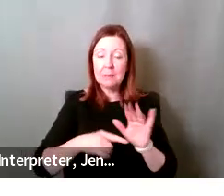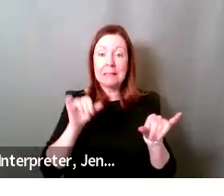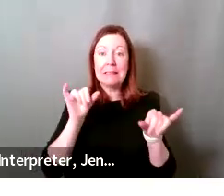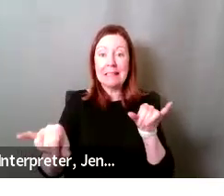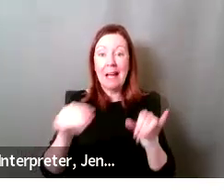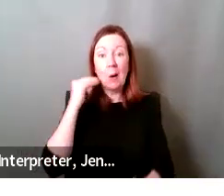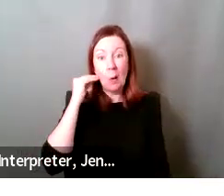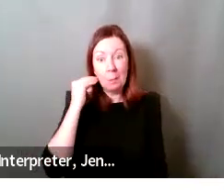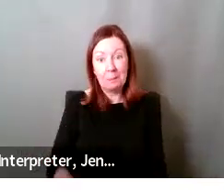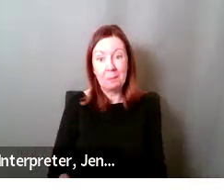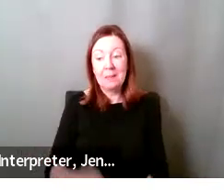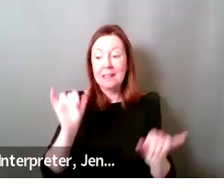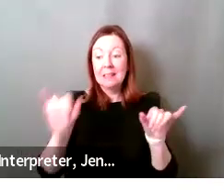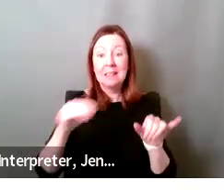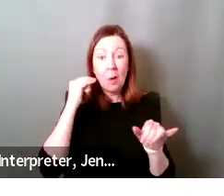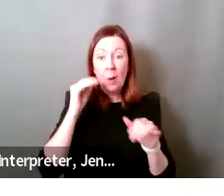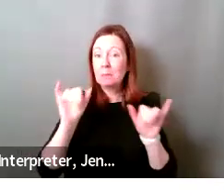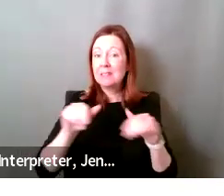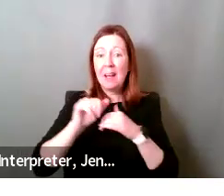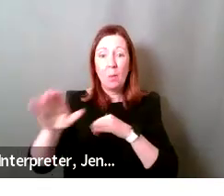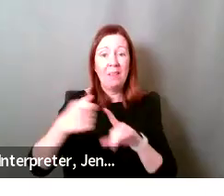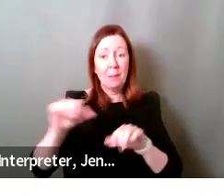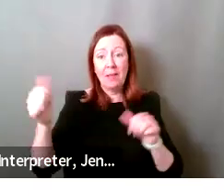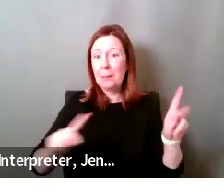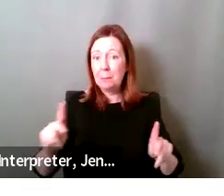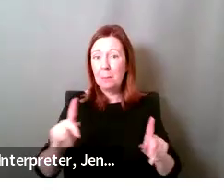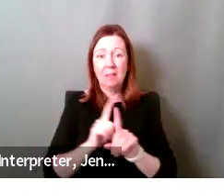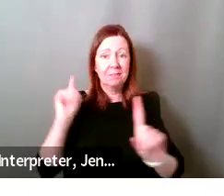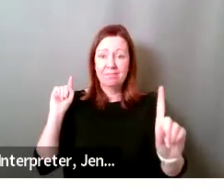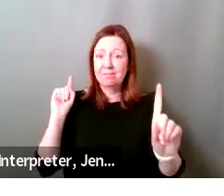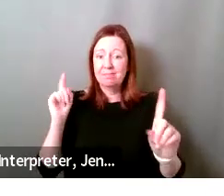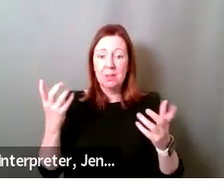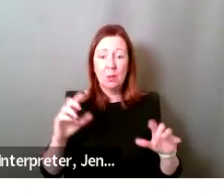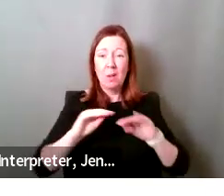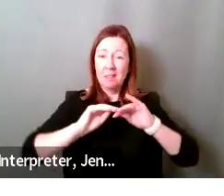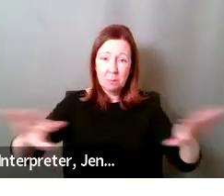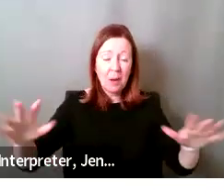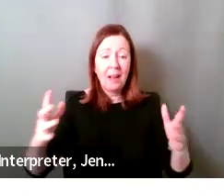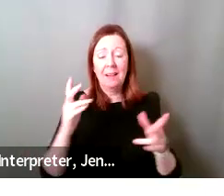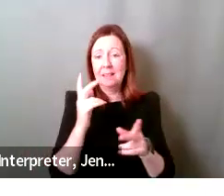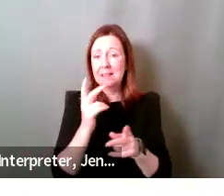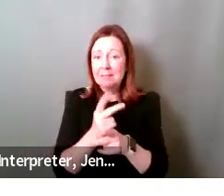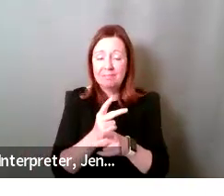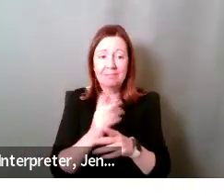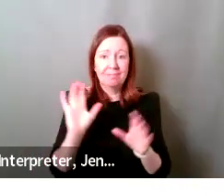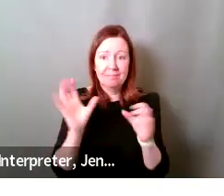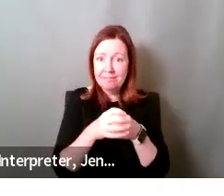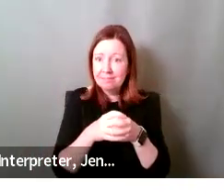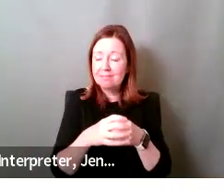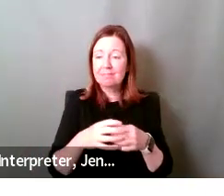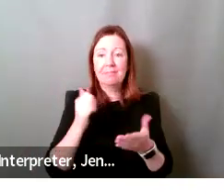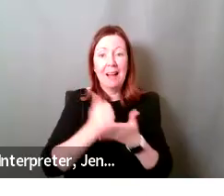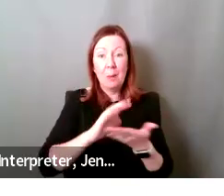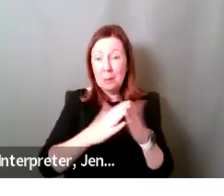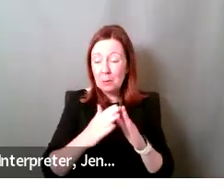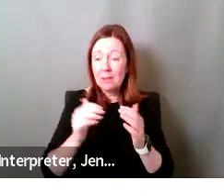stay home. Stay home and stay away from others. You don't want to spread this. Help contain it. Do your due diligence in your community